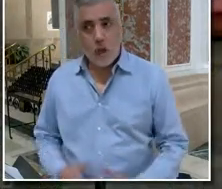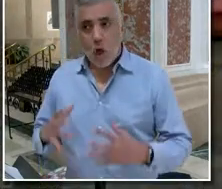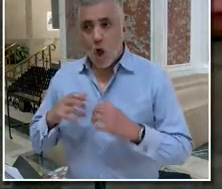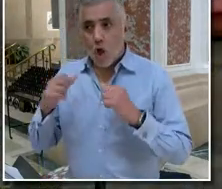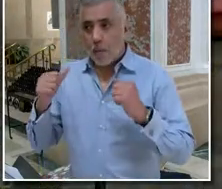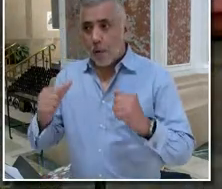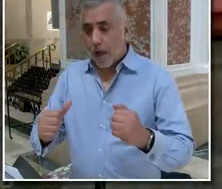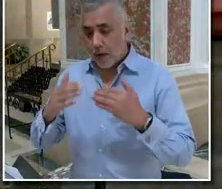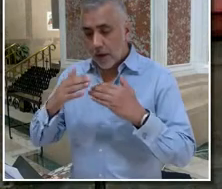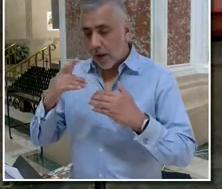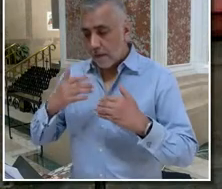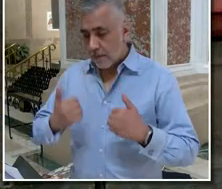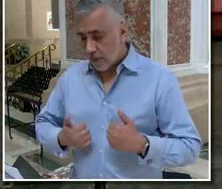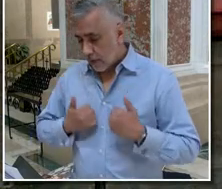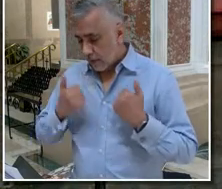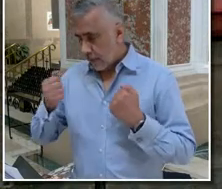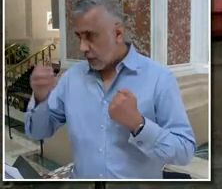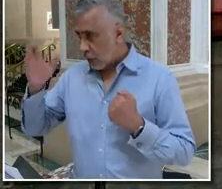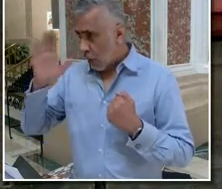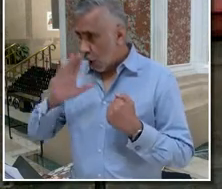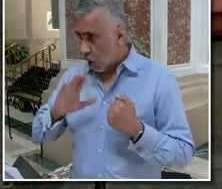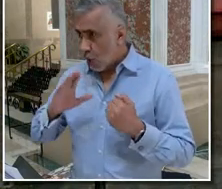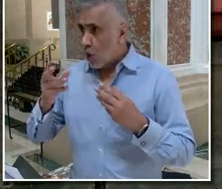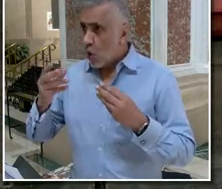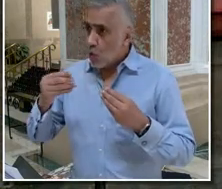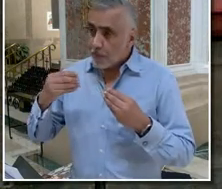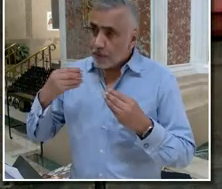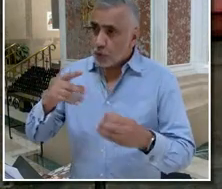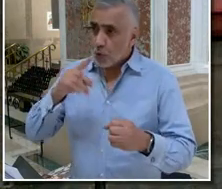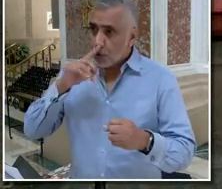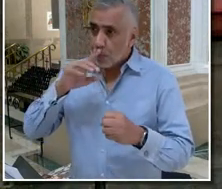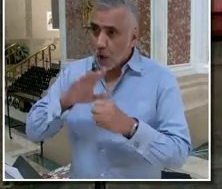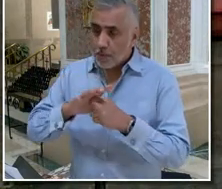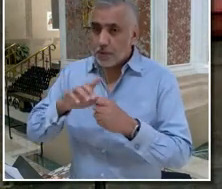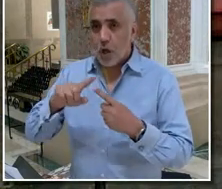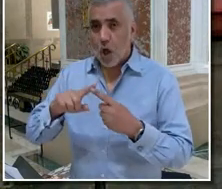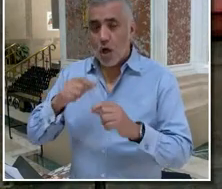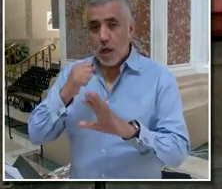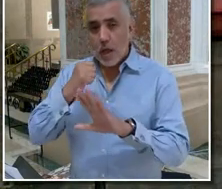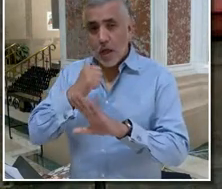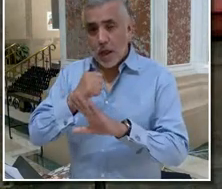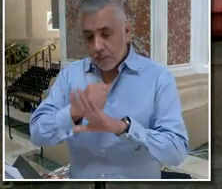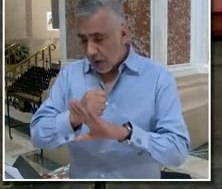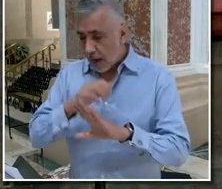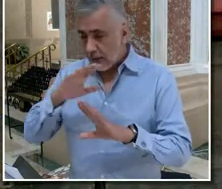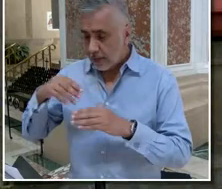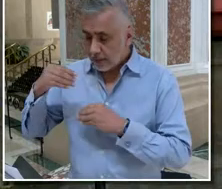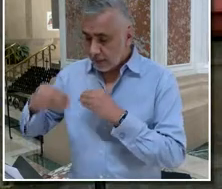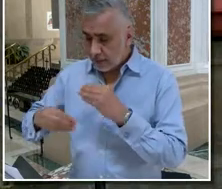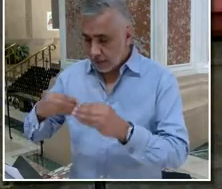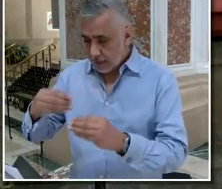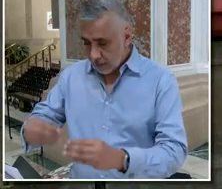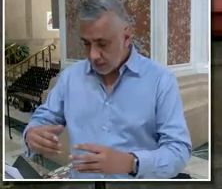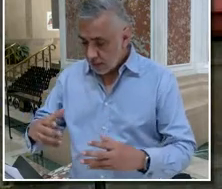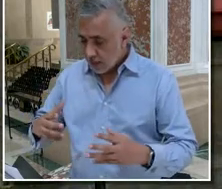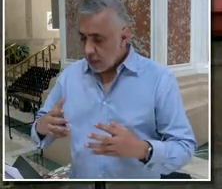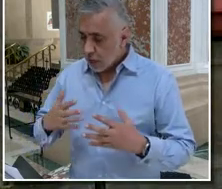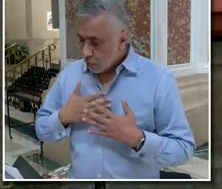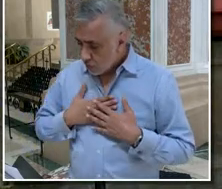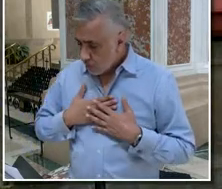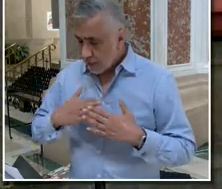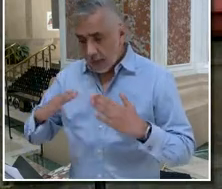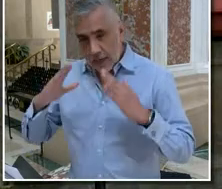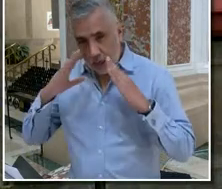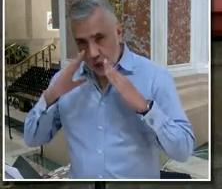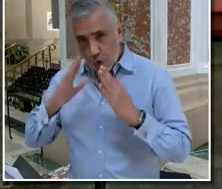Almighty ever-living God, who bestowed your promises unto Abraham and his descendants, graciously hear